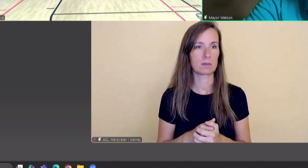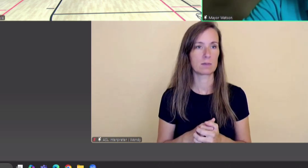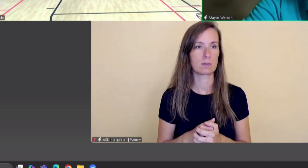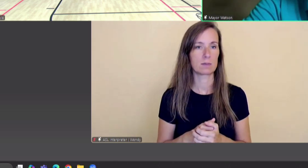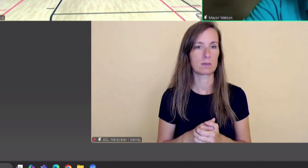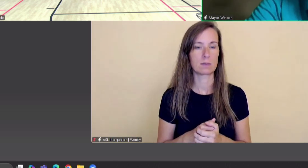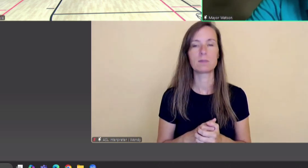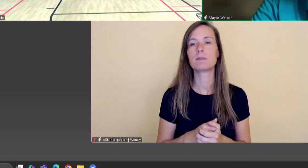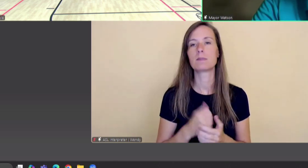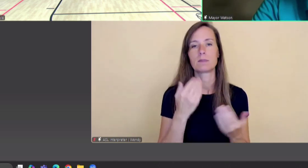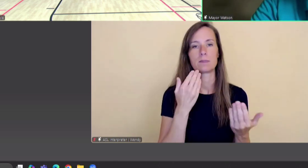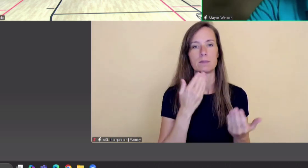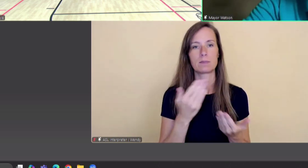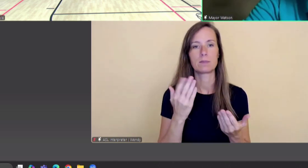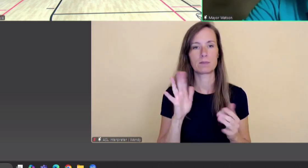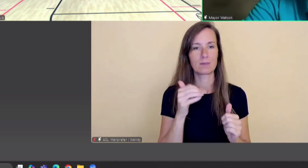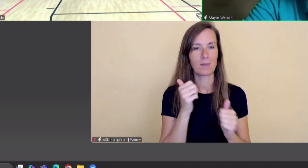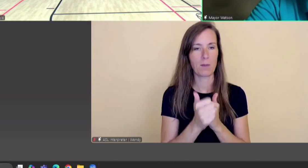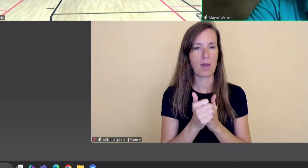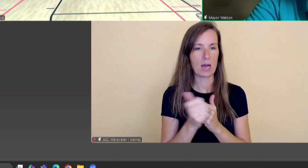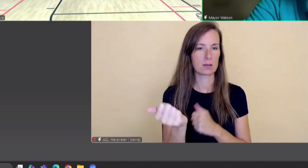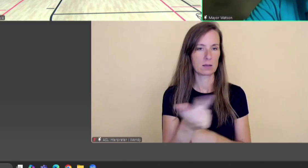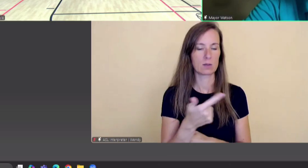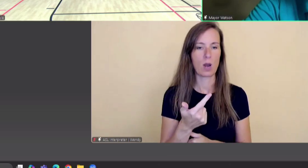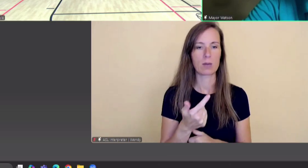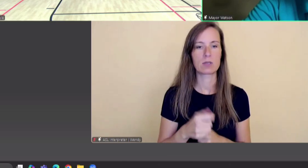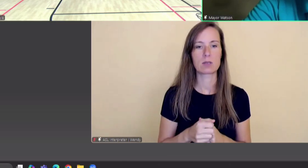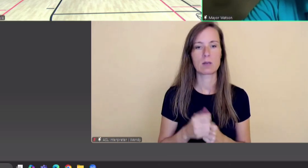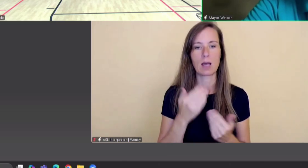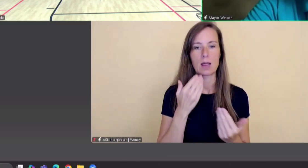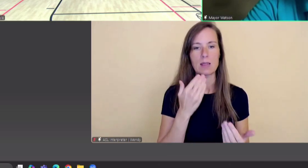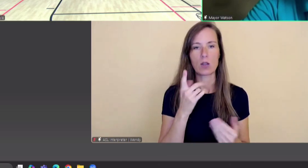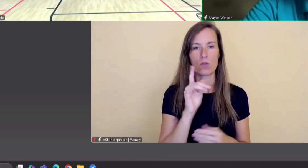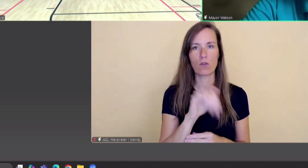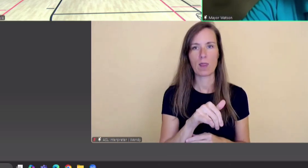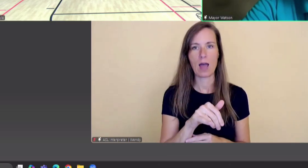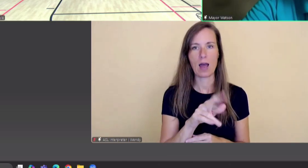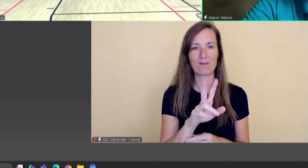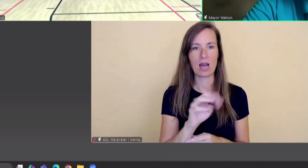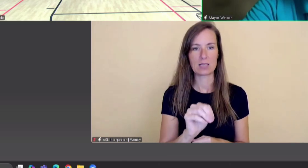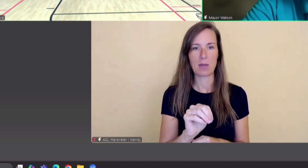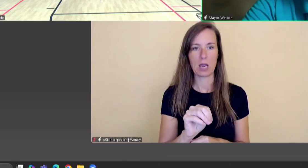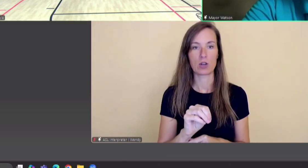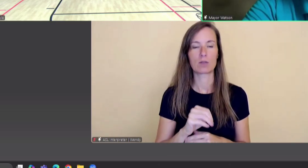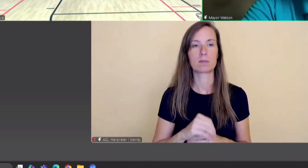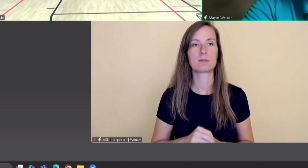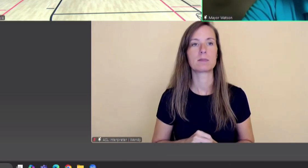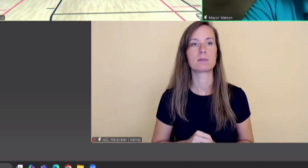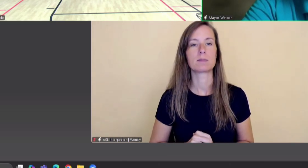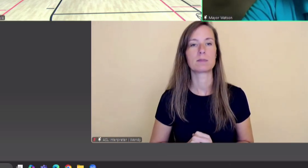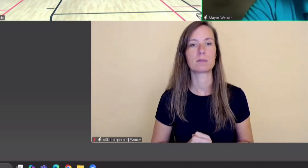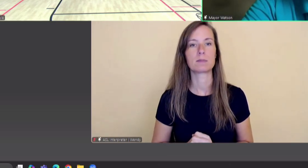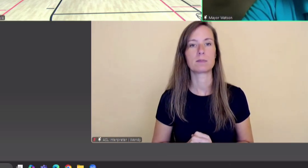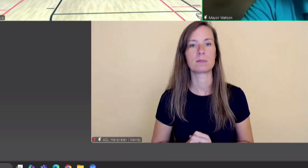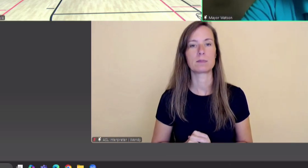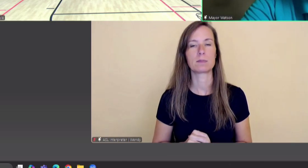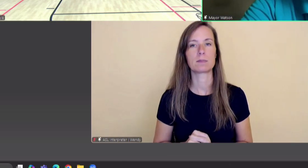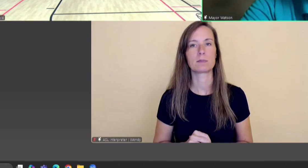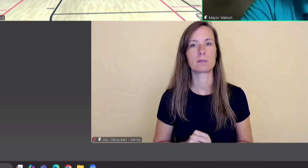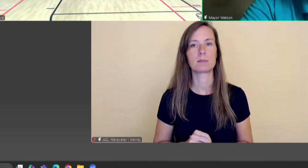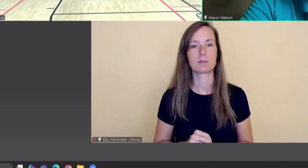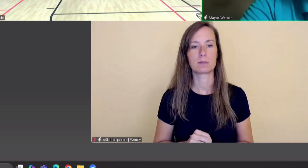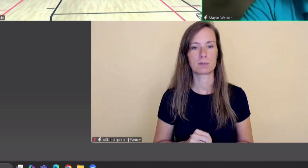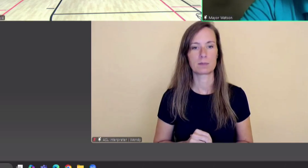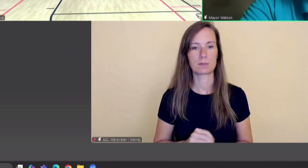All right, thank you. It passes unanimously. Thank you for that point of order, Vice Mayor. Let me find my agenda